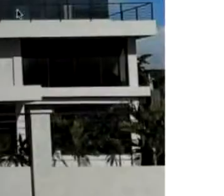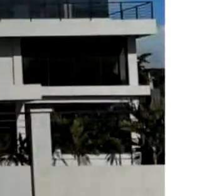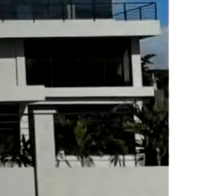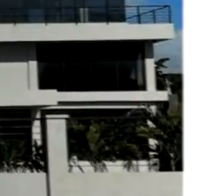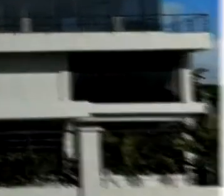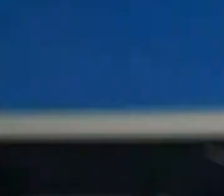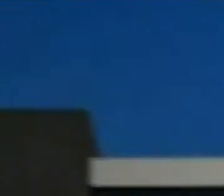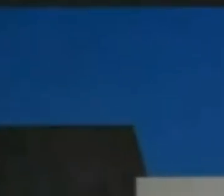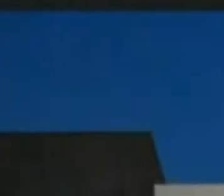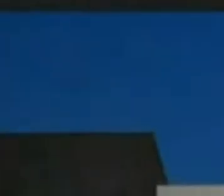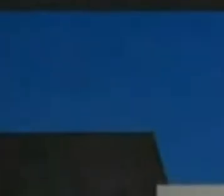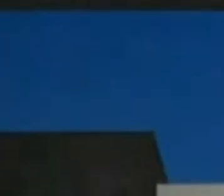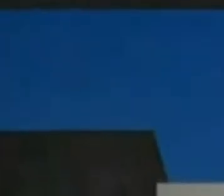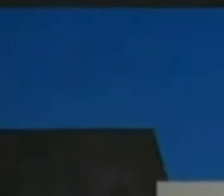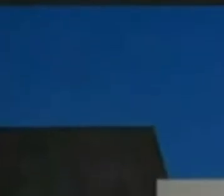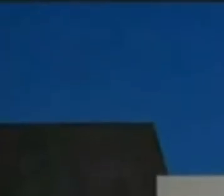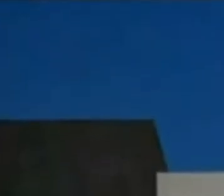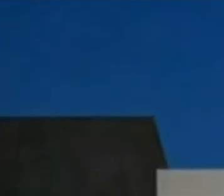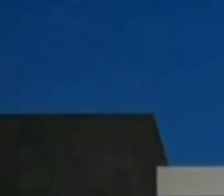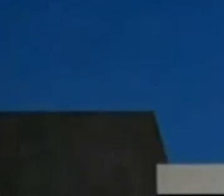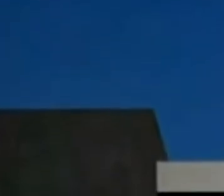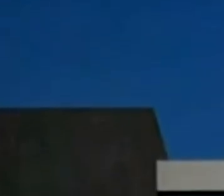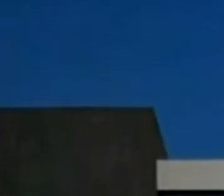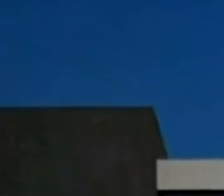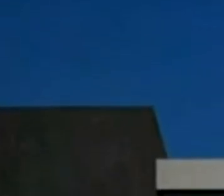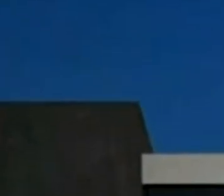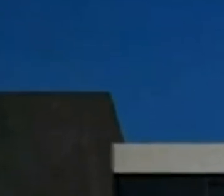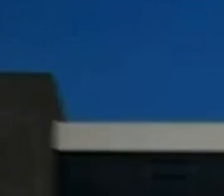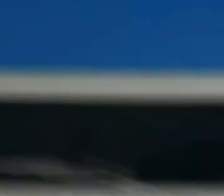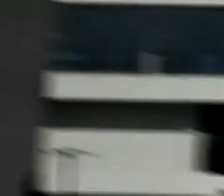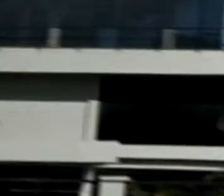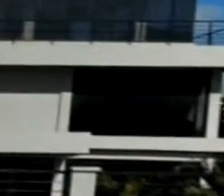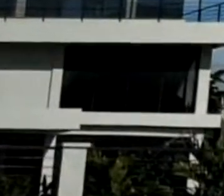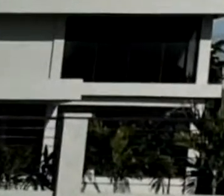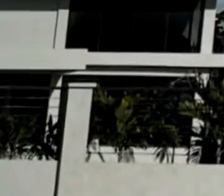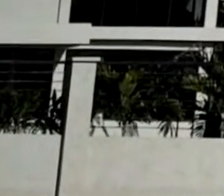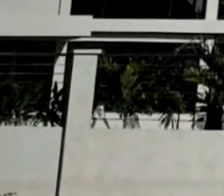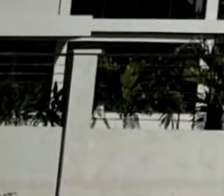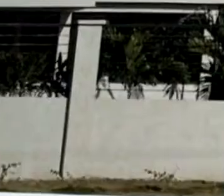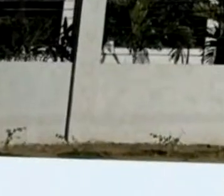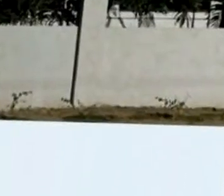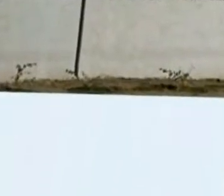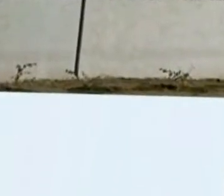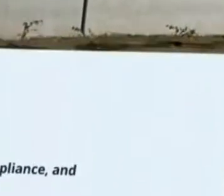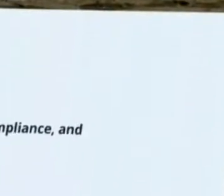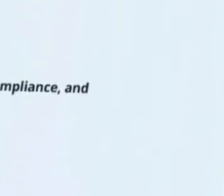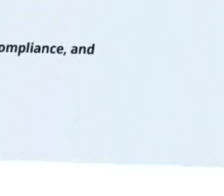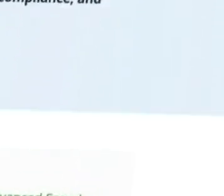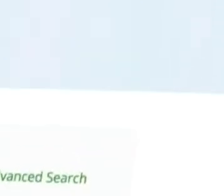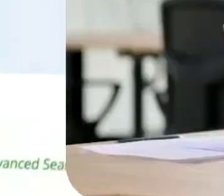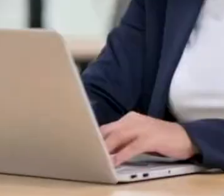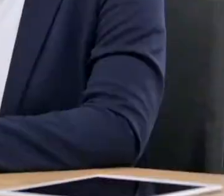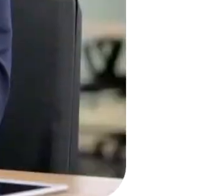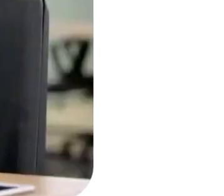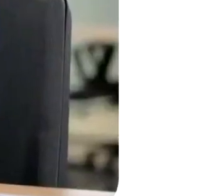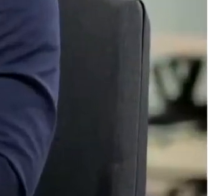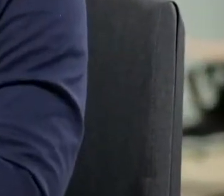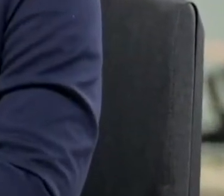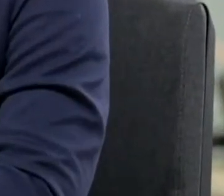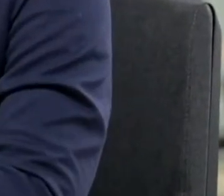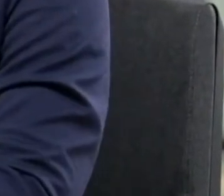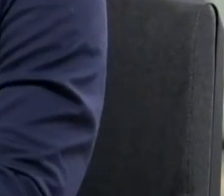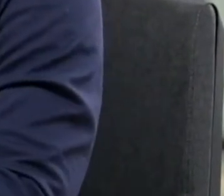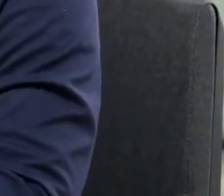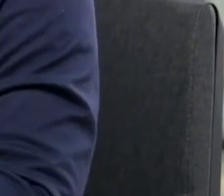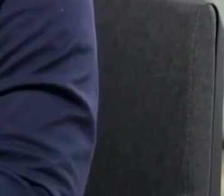Welcome to the home page for the Jamaica Legal Information Portal, JLIP. This is your one-stop resource